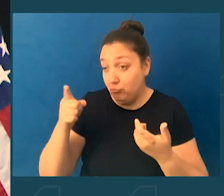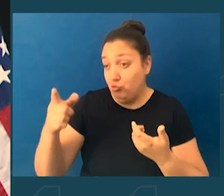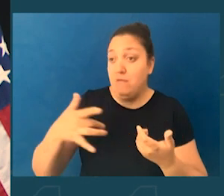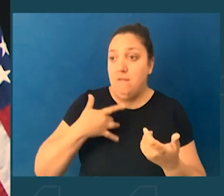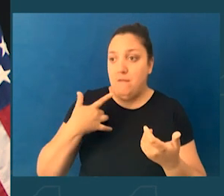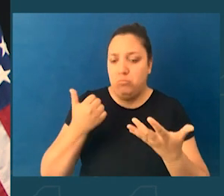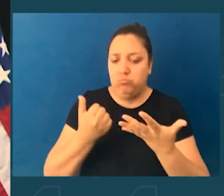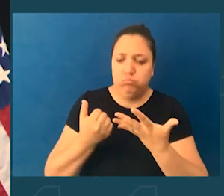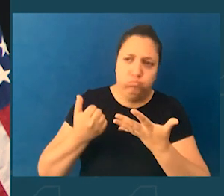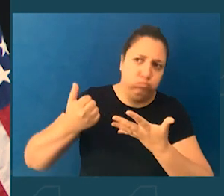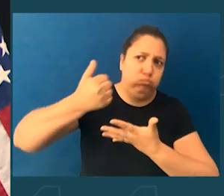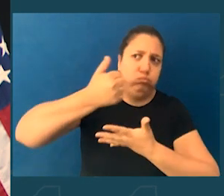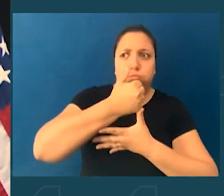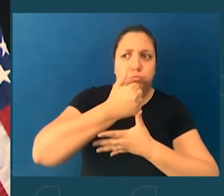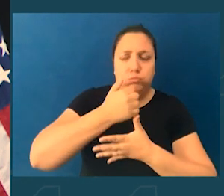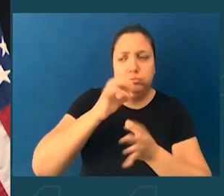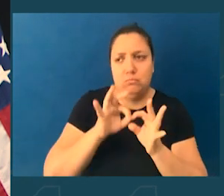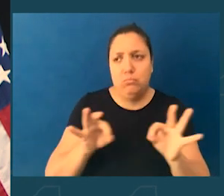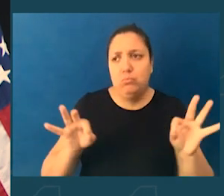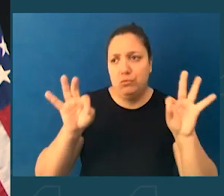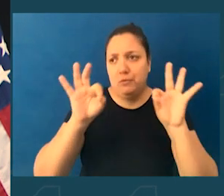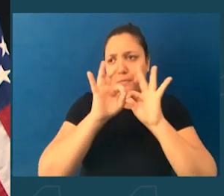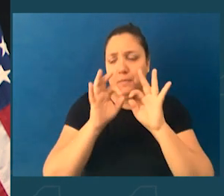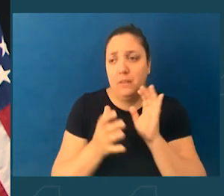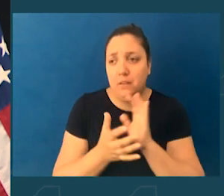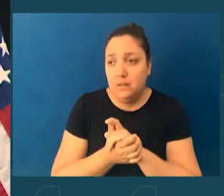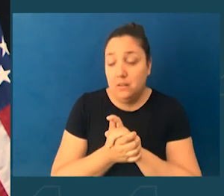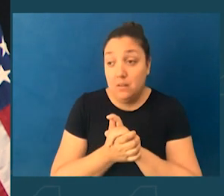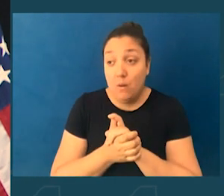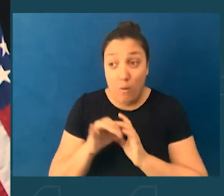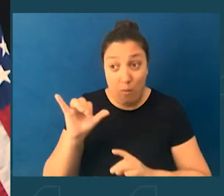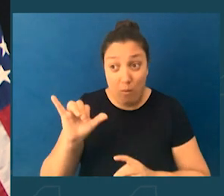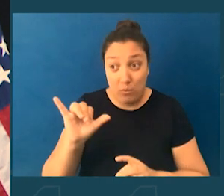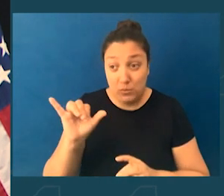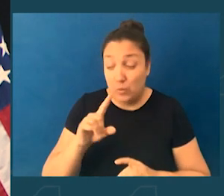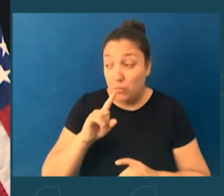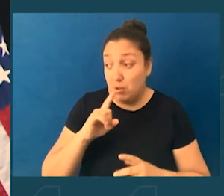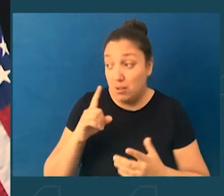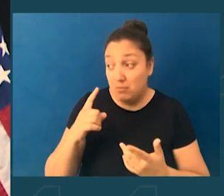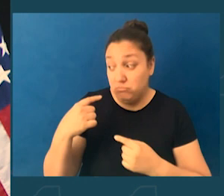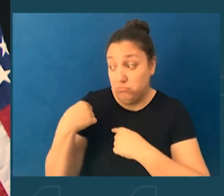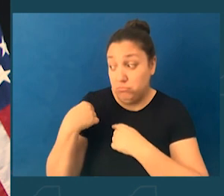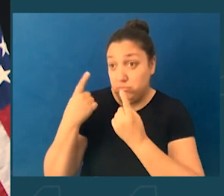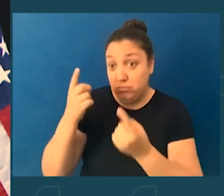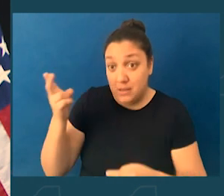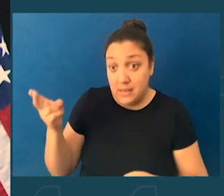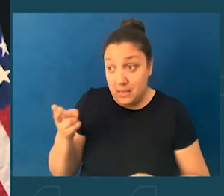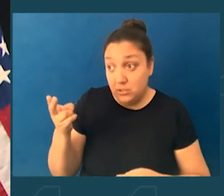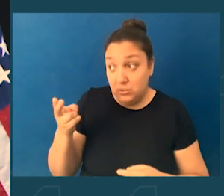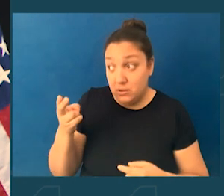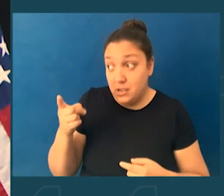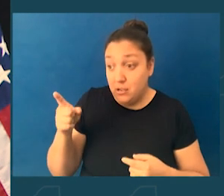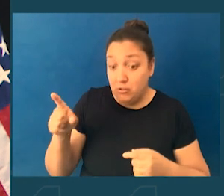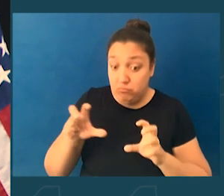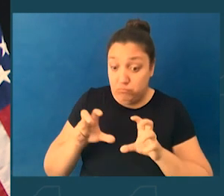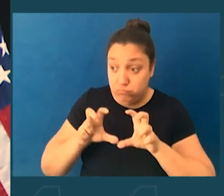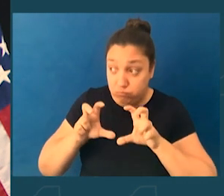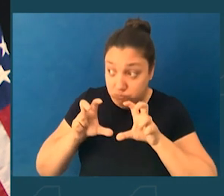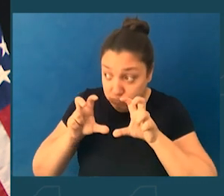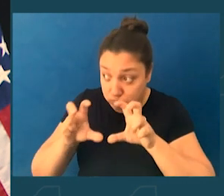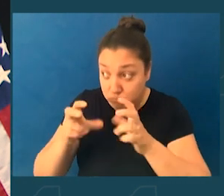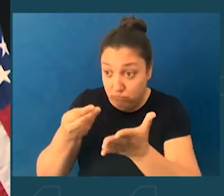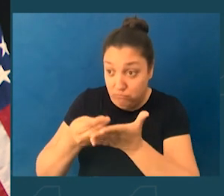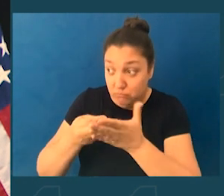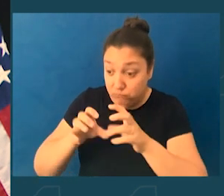make record historic investments in mental health care in the recently